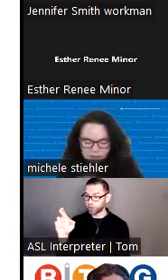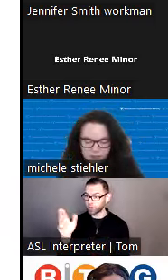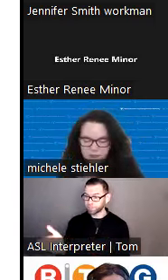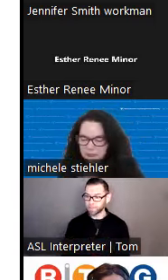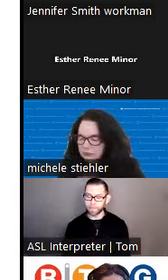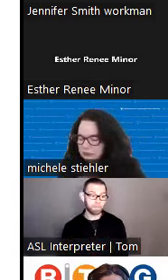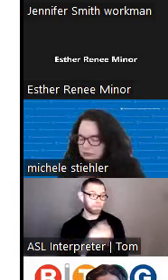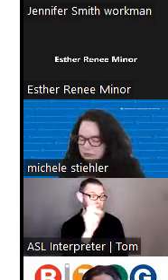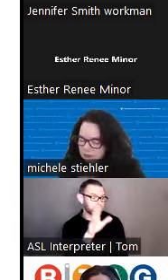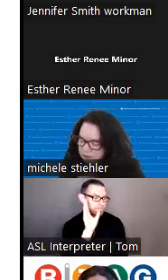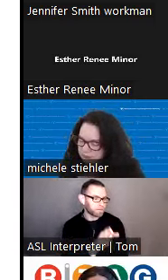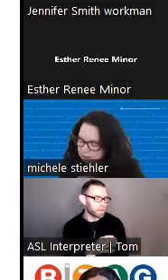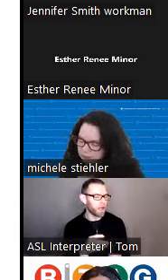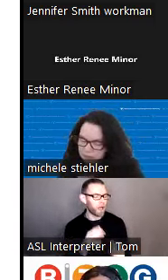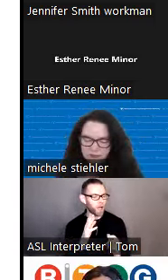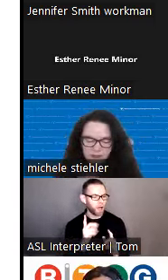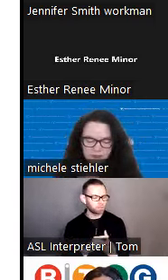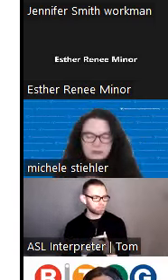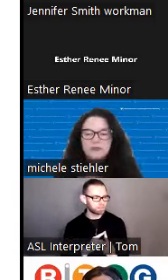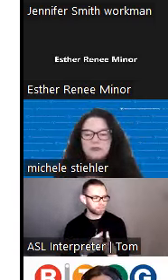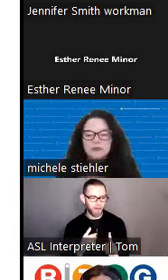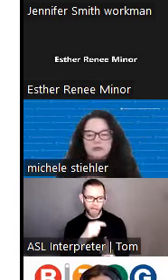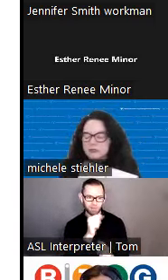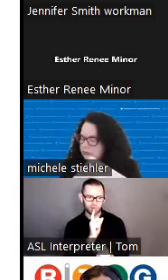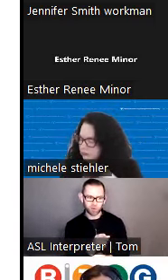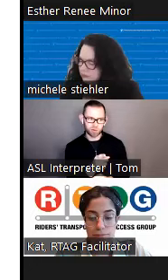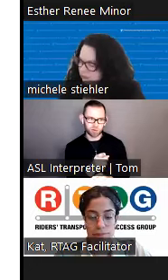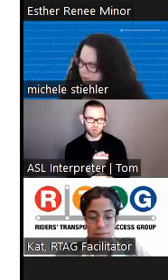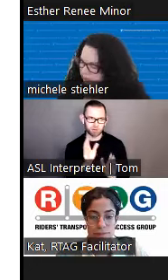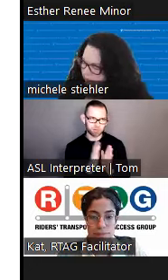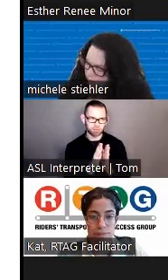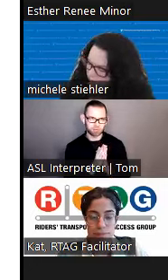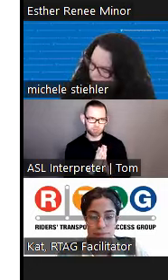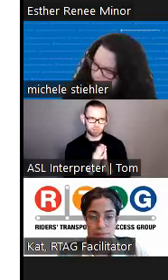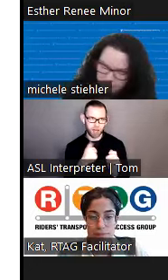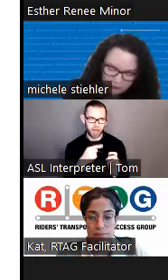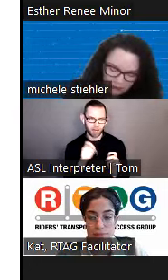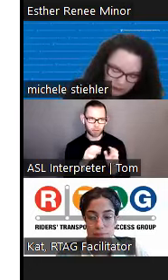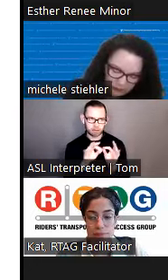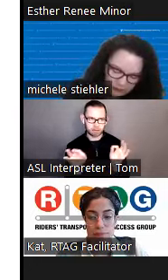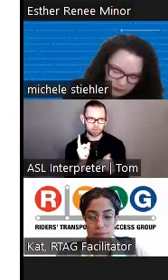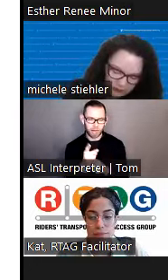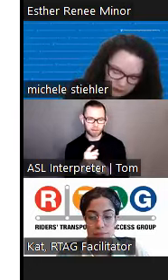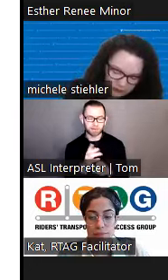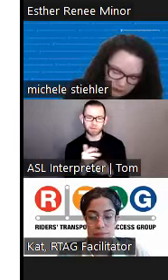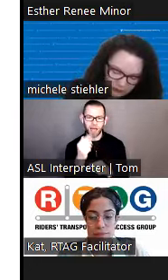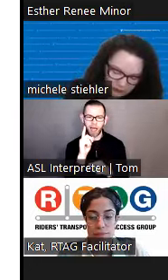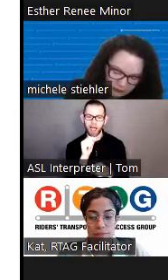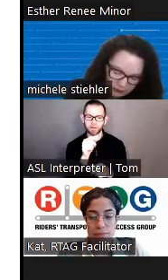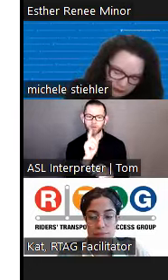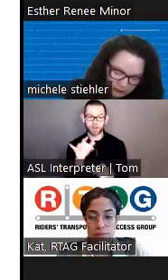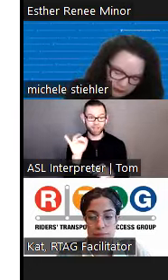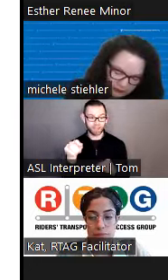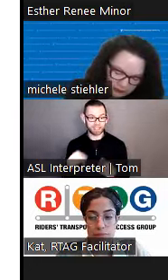Okay, hi. I'm not sure, let me articulate this right. I'm not sure if this discussion right now is going